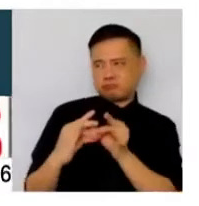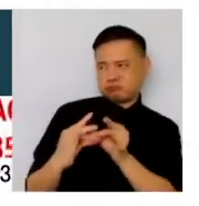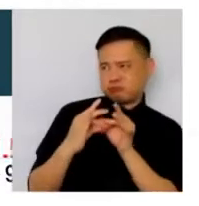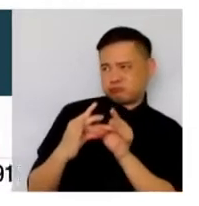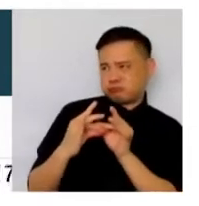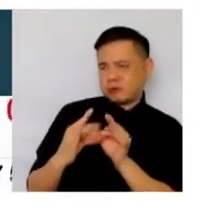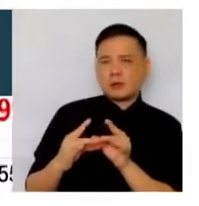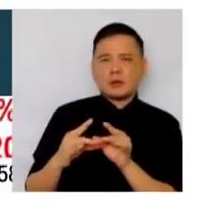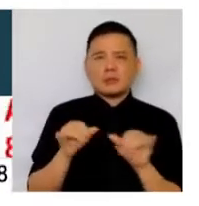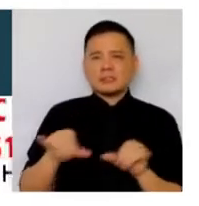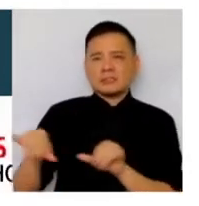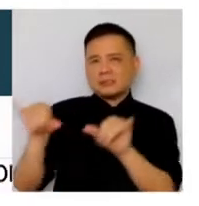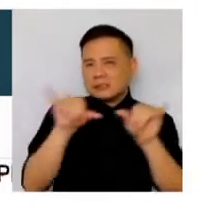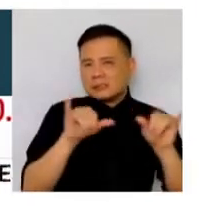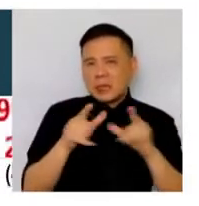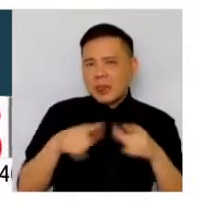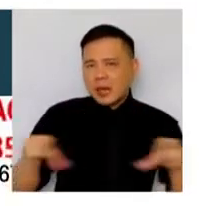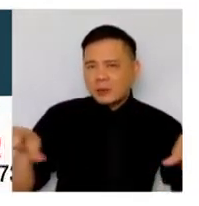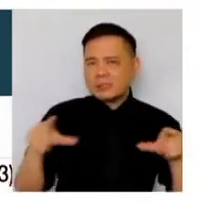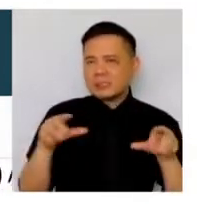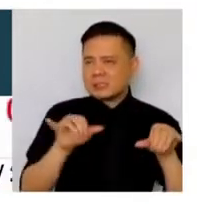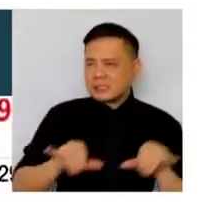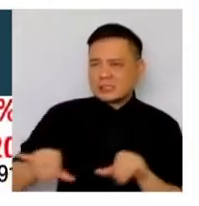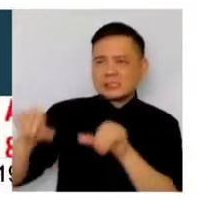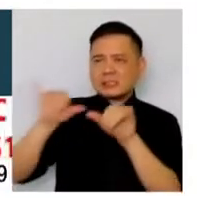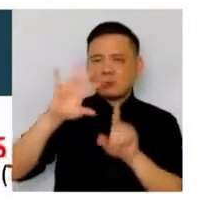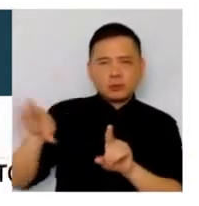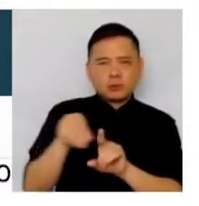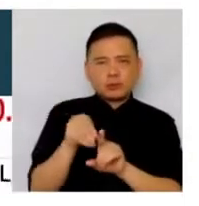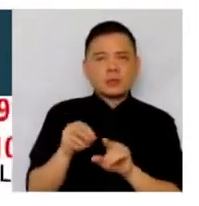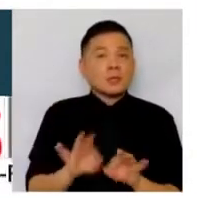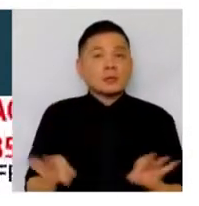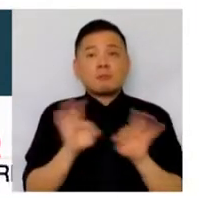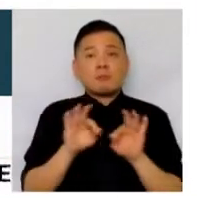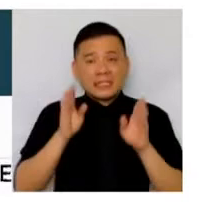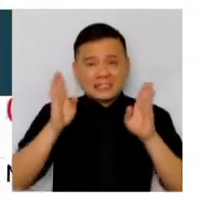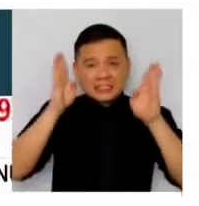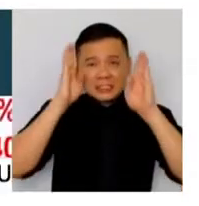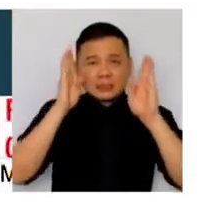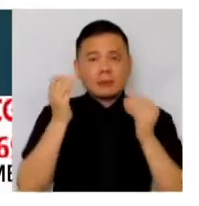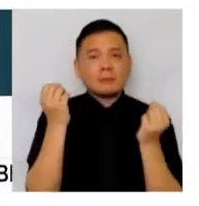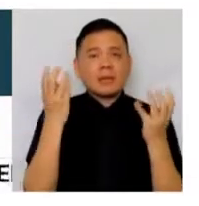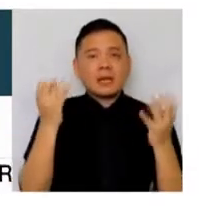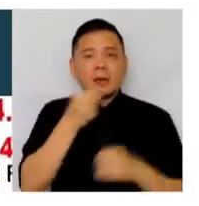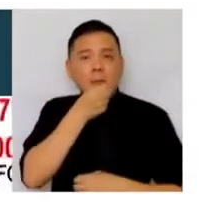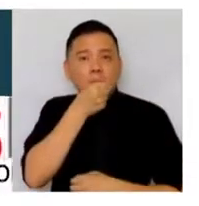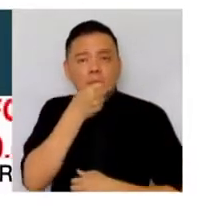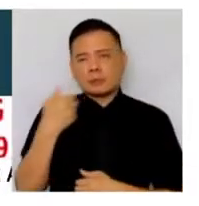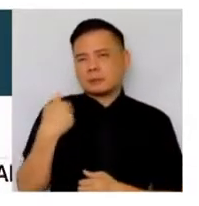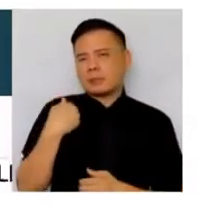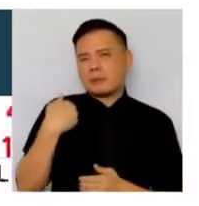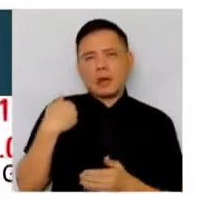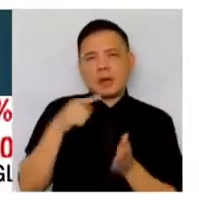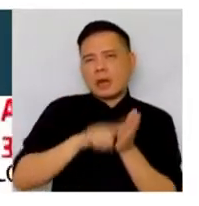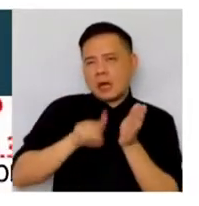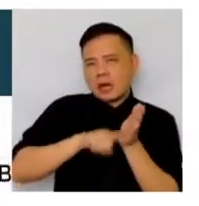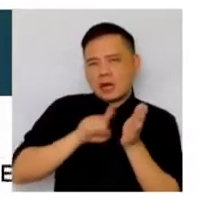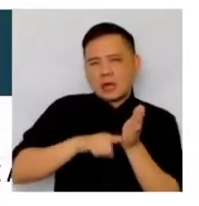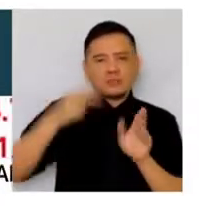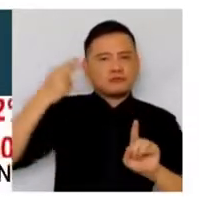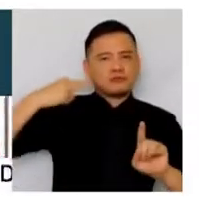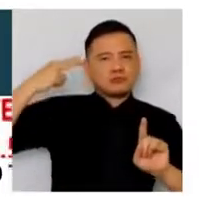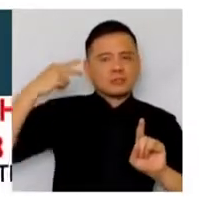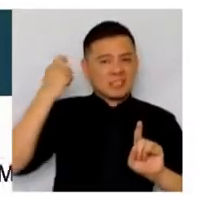language, common religion. Let's pay attention to those things, which many journalists don't pay attention to, but history is